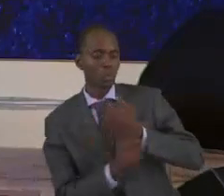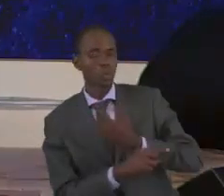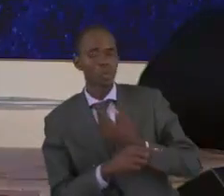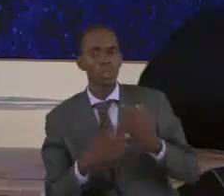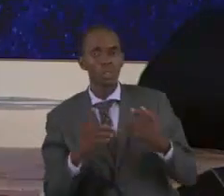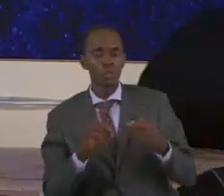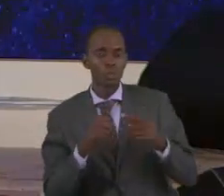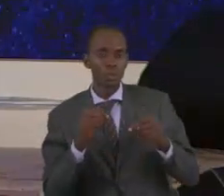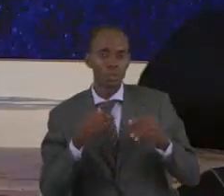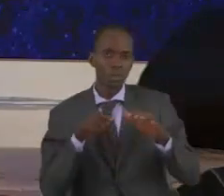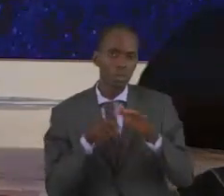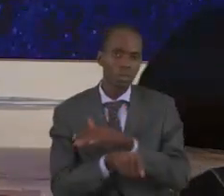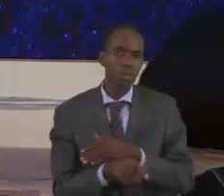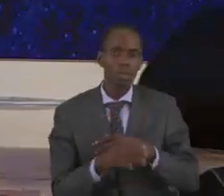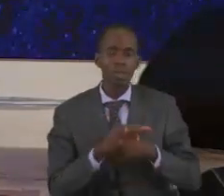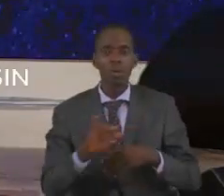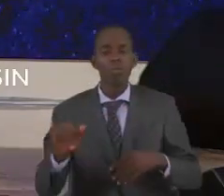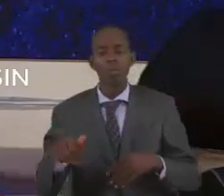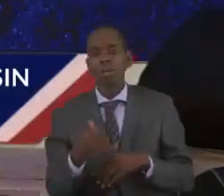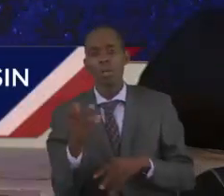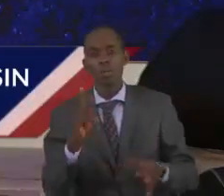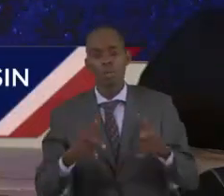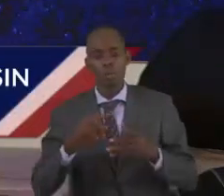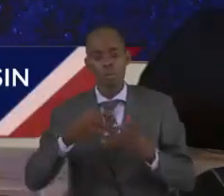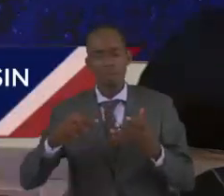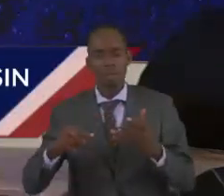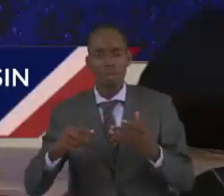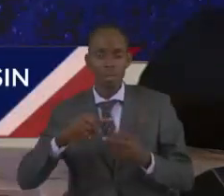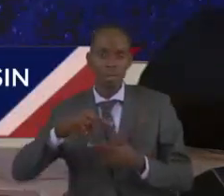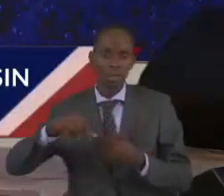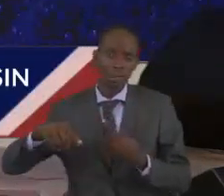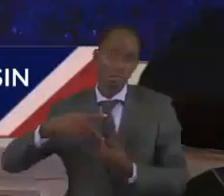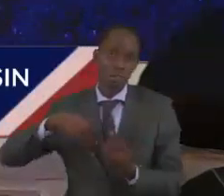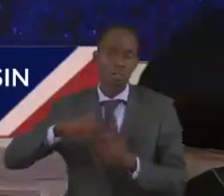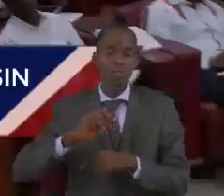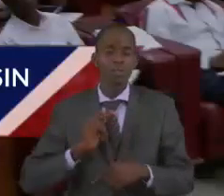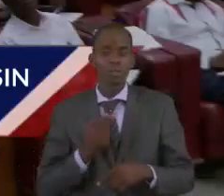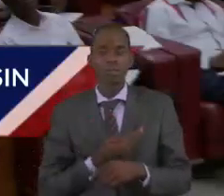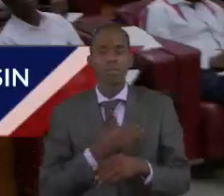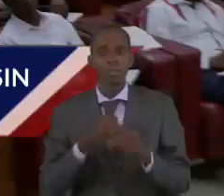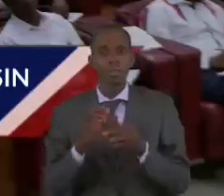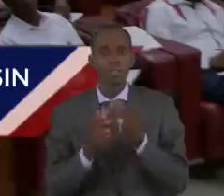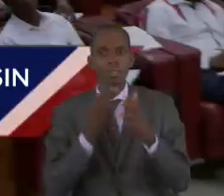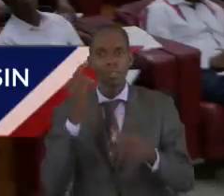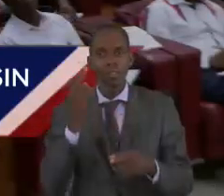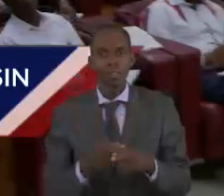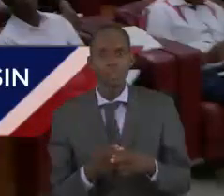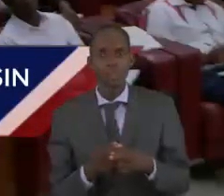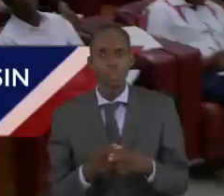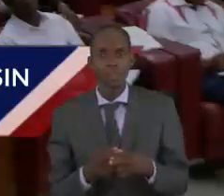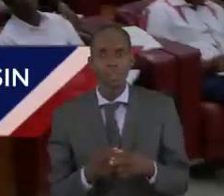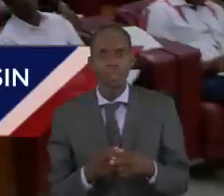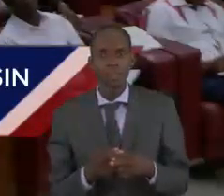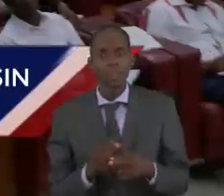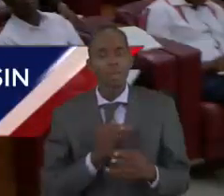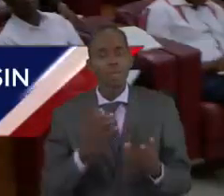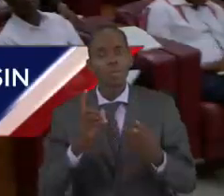the killing of other people around us, in Jesus' name. I would